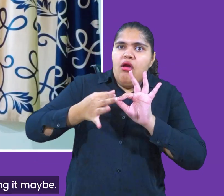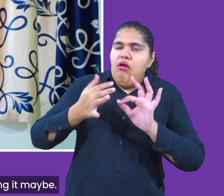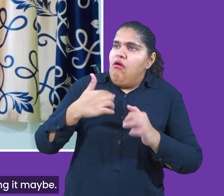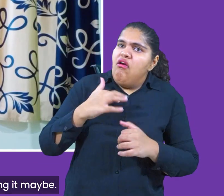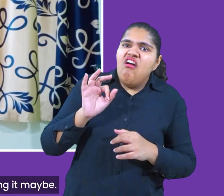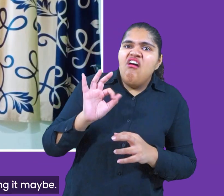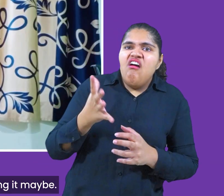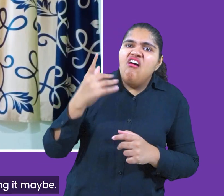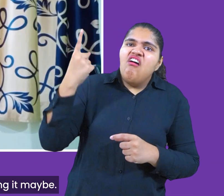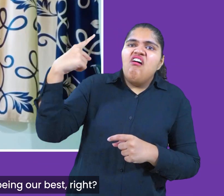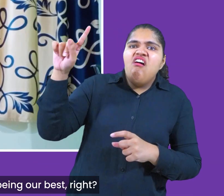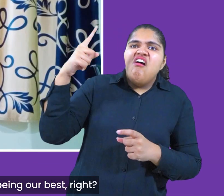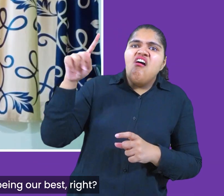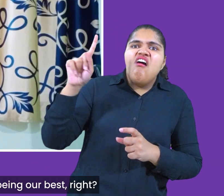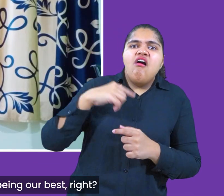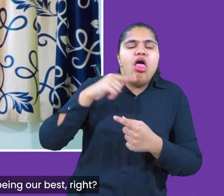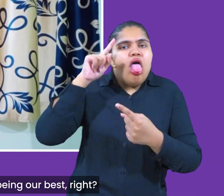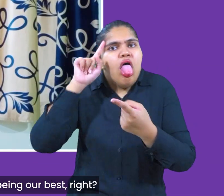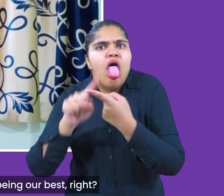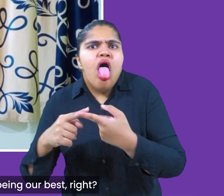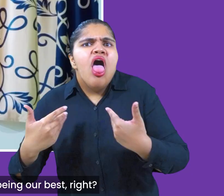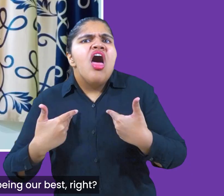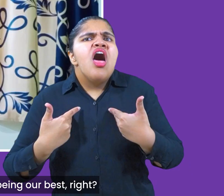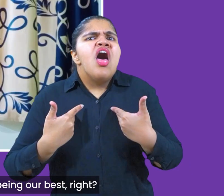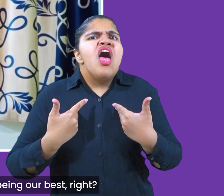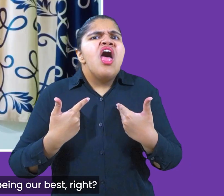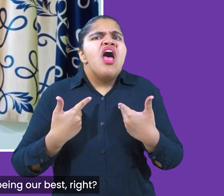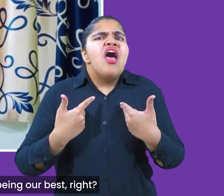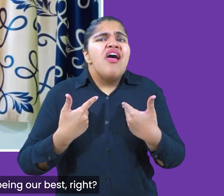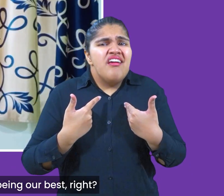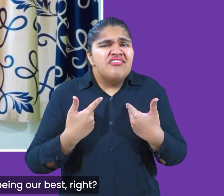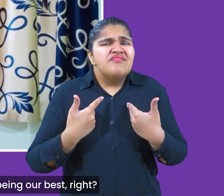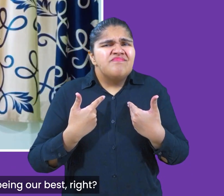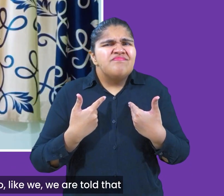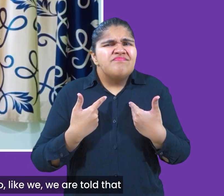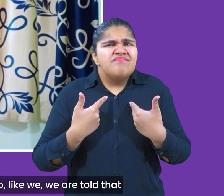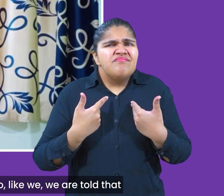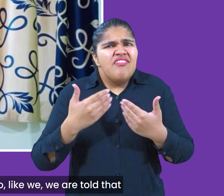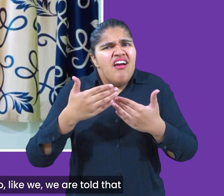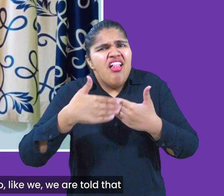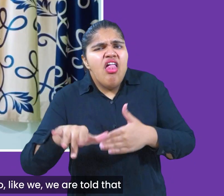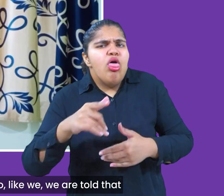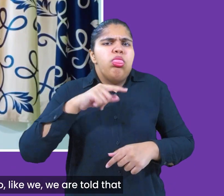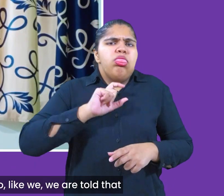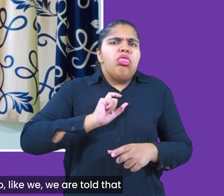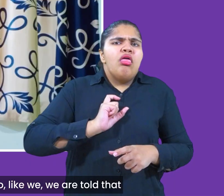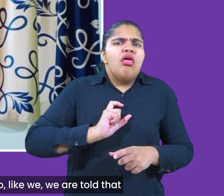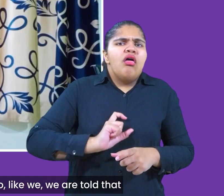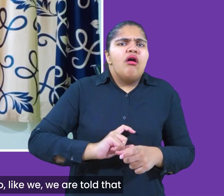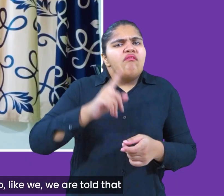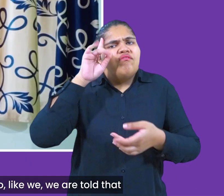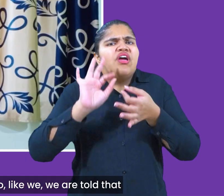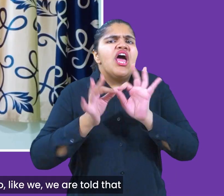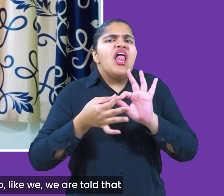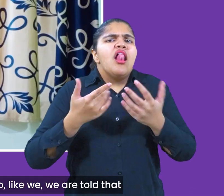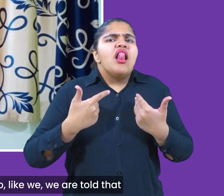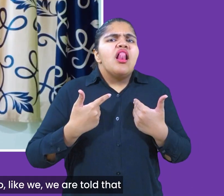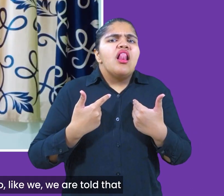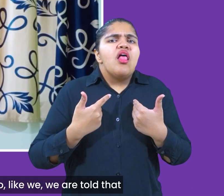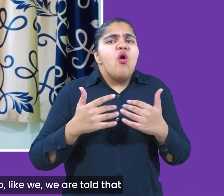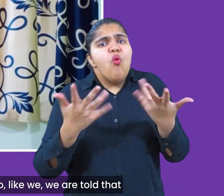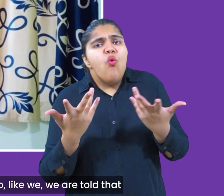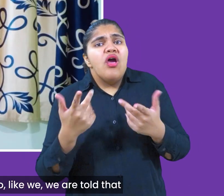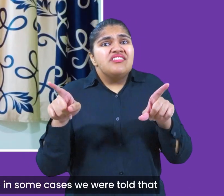keep believing it maybe, and then it also restricts us from being our best, right? And also you can take in case of vitiligo,